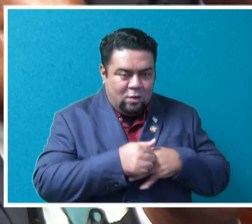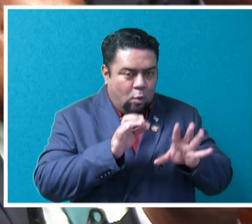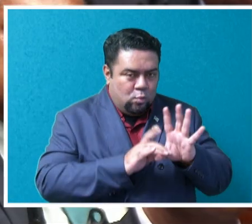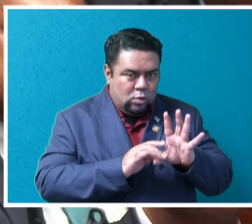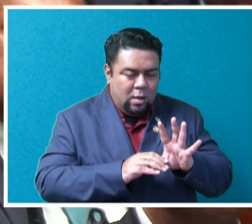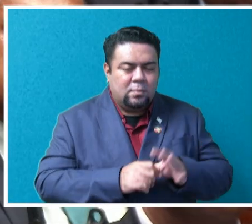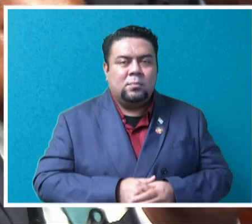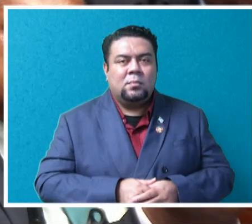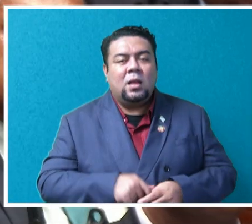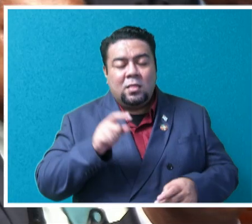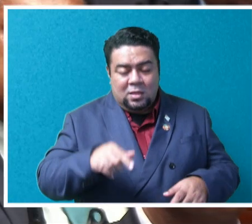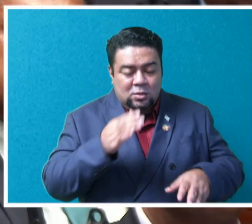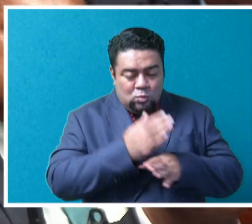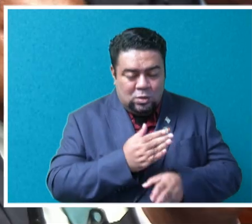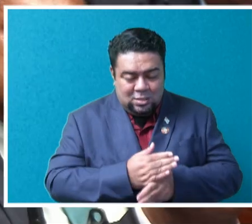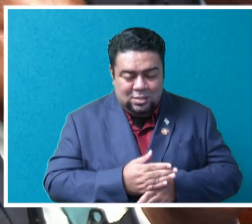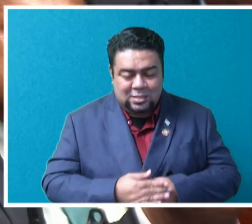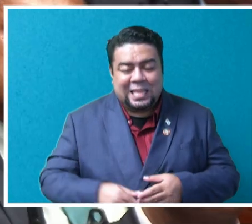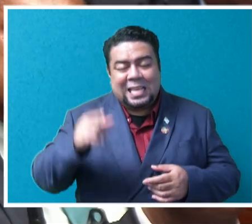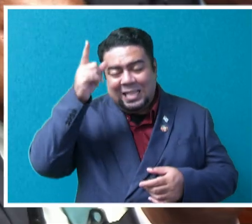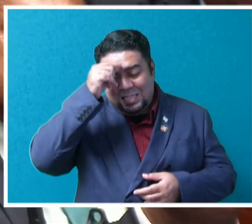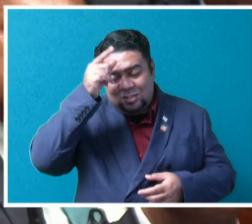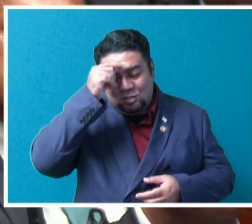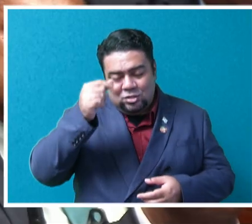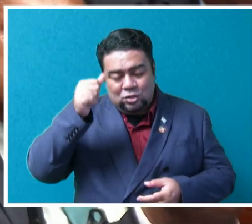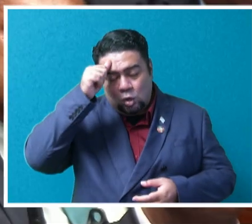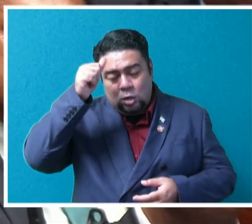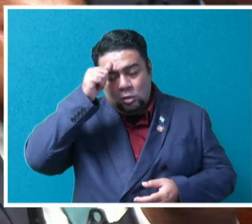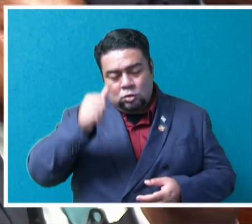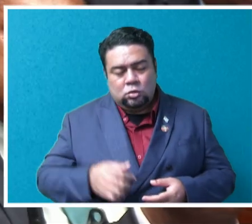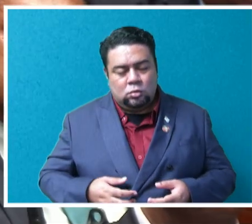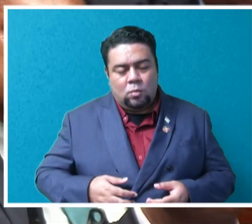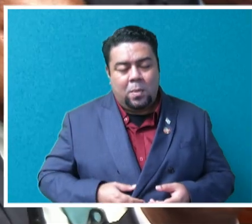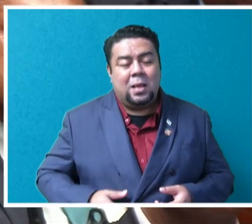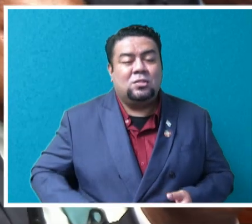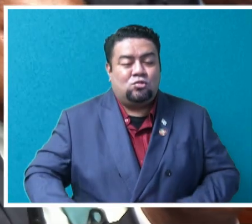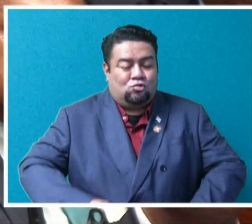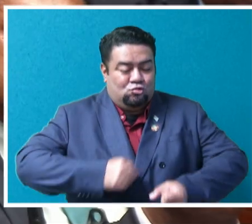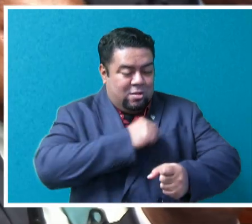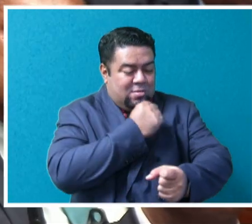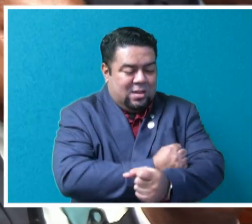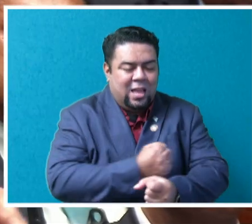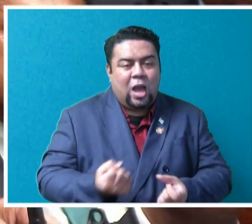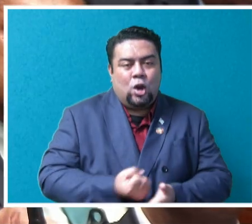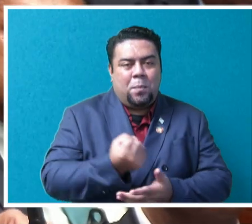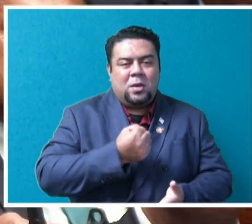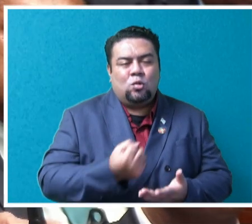preserve indigenous knowledge while strengthening economic resilience and community